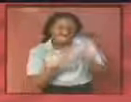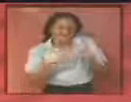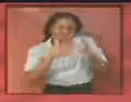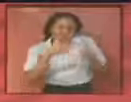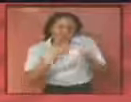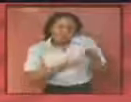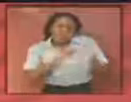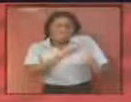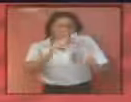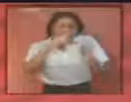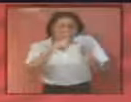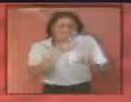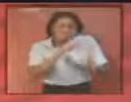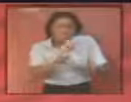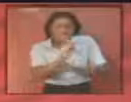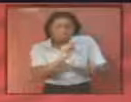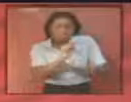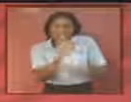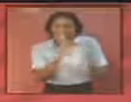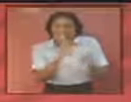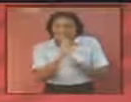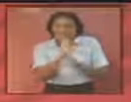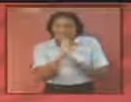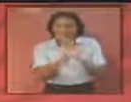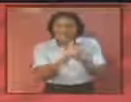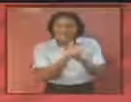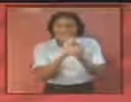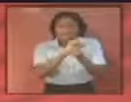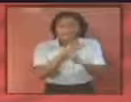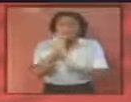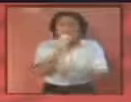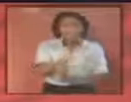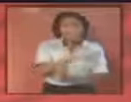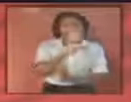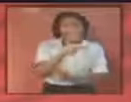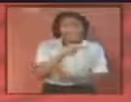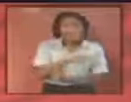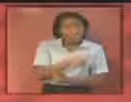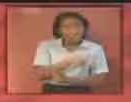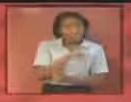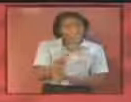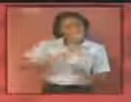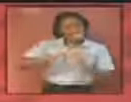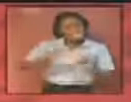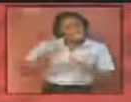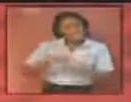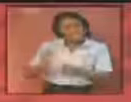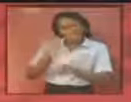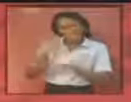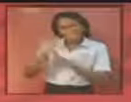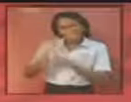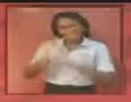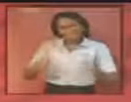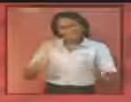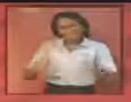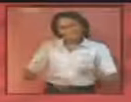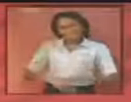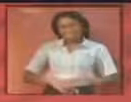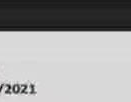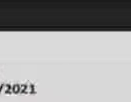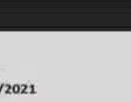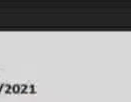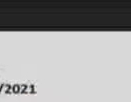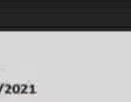and fully characterize new variants and to unambiguously type existing ones. May I have the first slide,